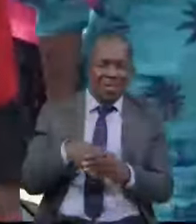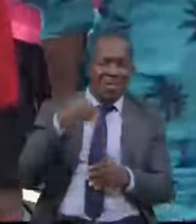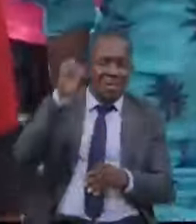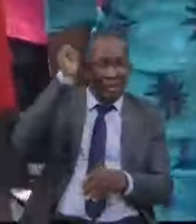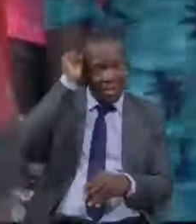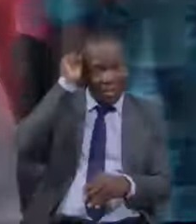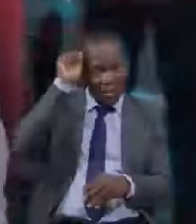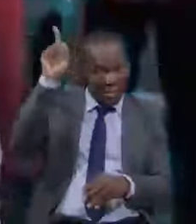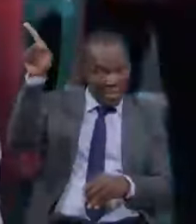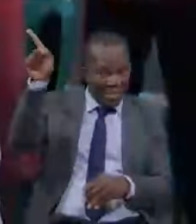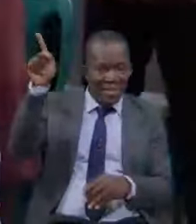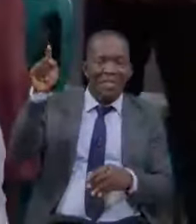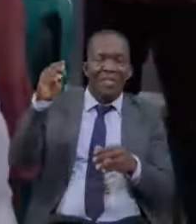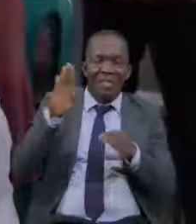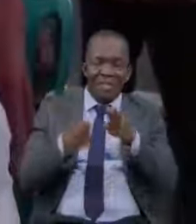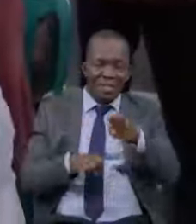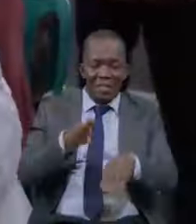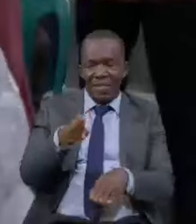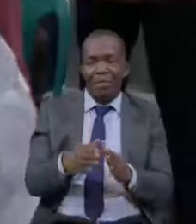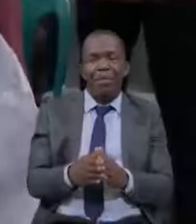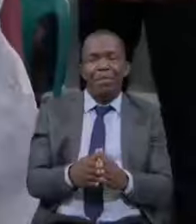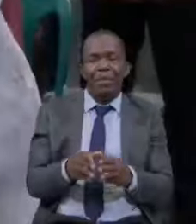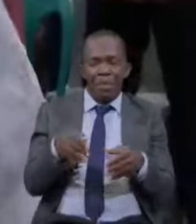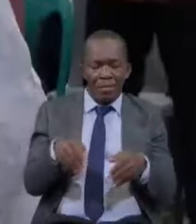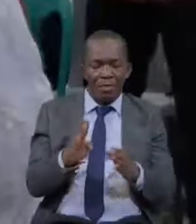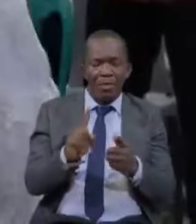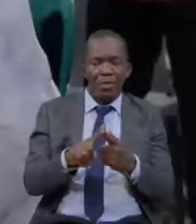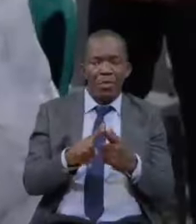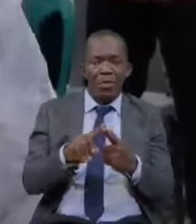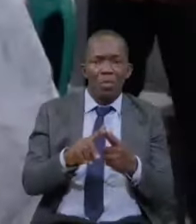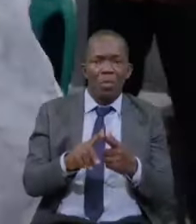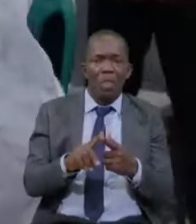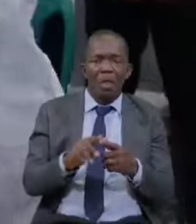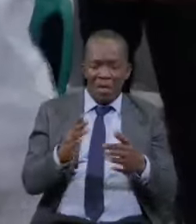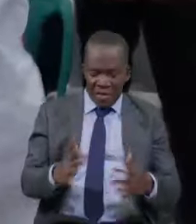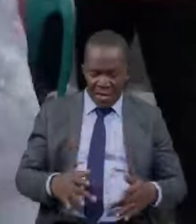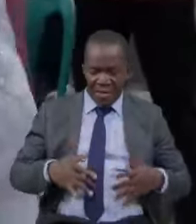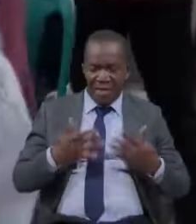Authorization to live like he lived.